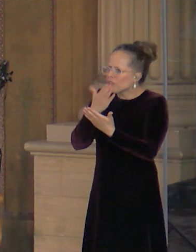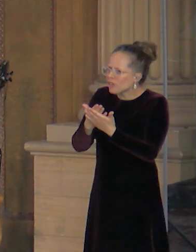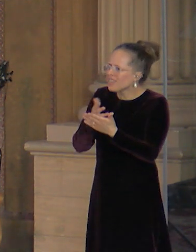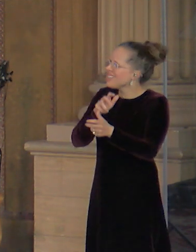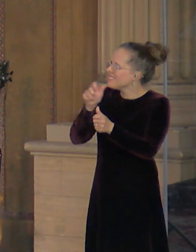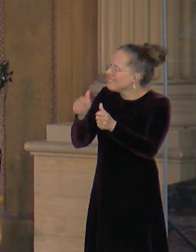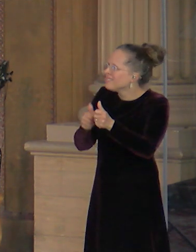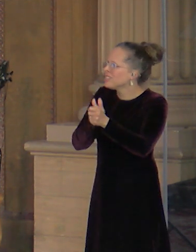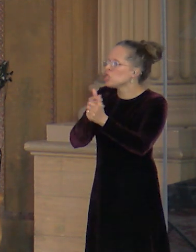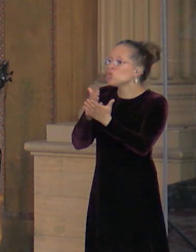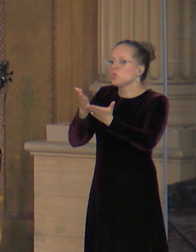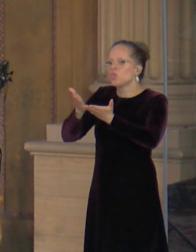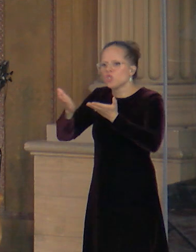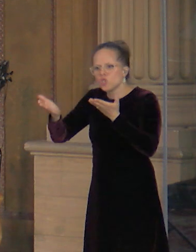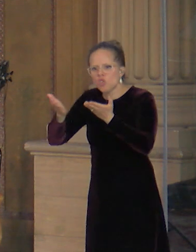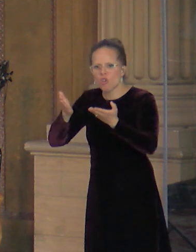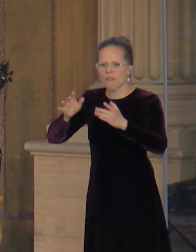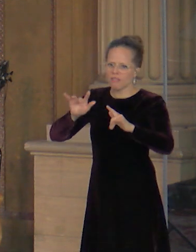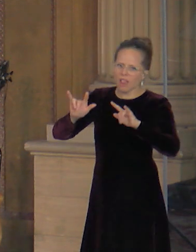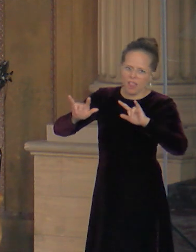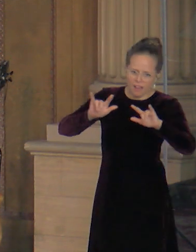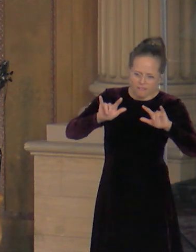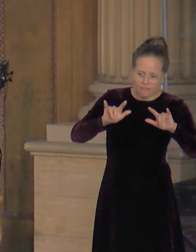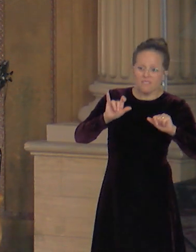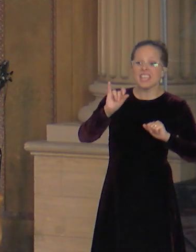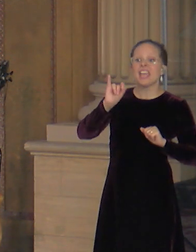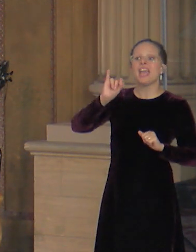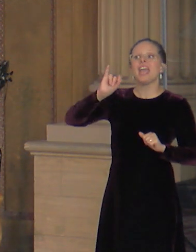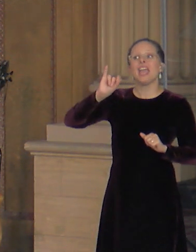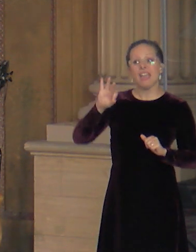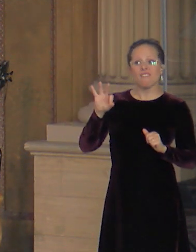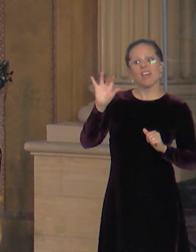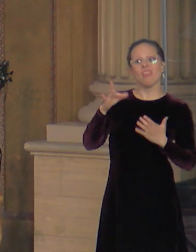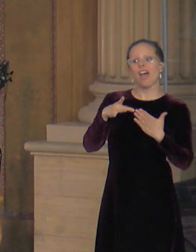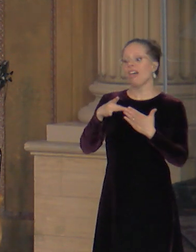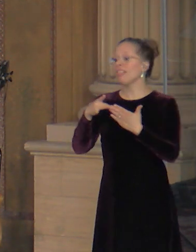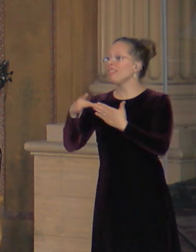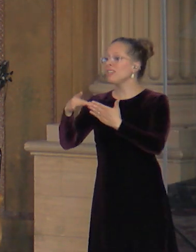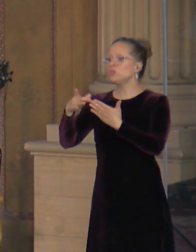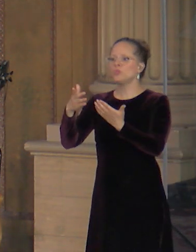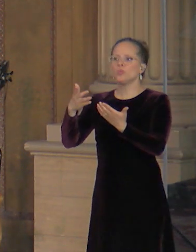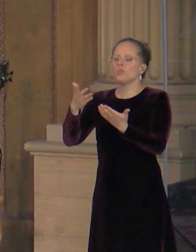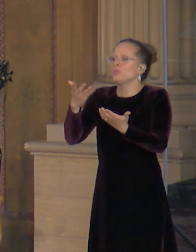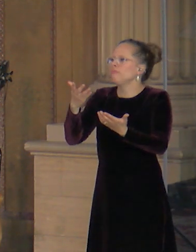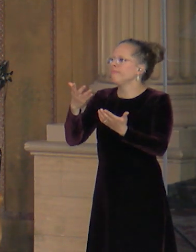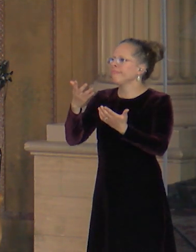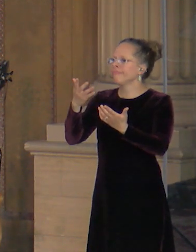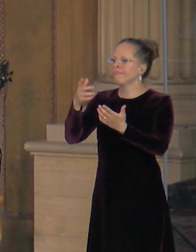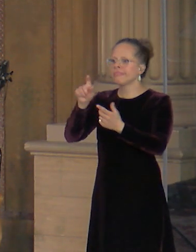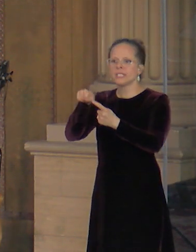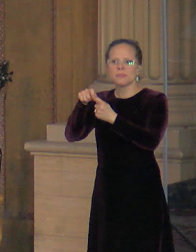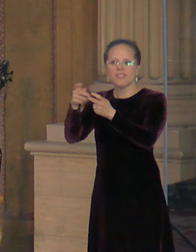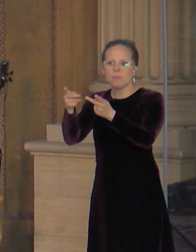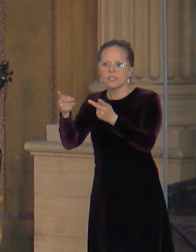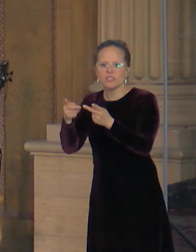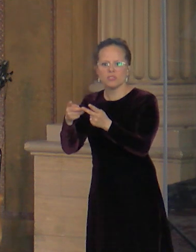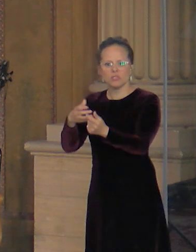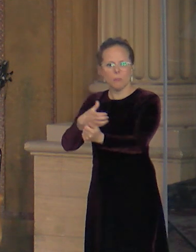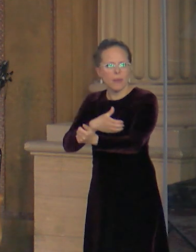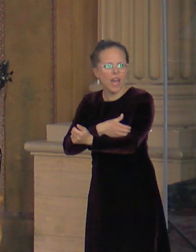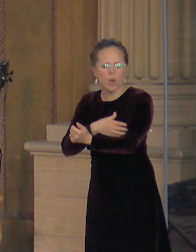seek to love and if someday somehow that does result in some kind of power or position or money or platform